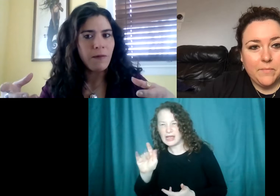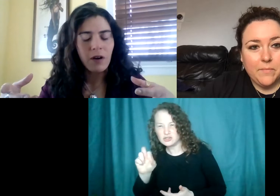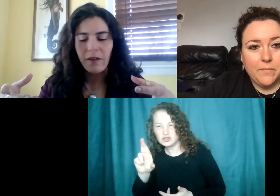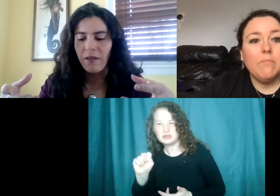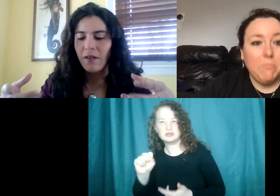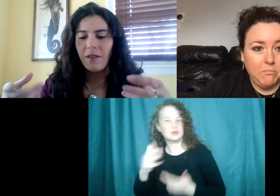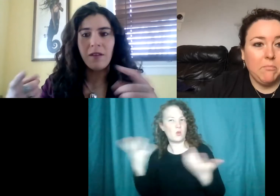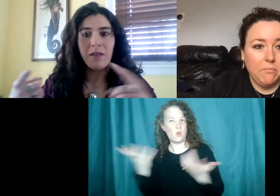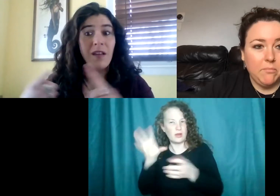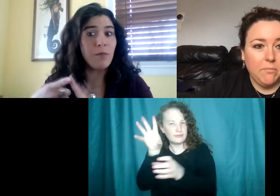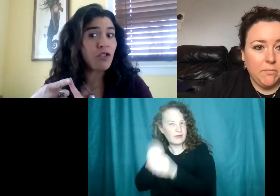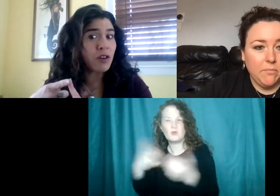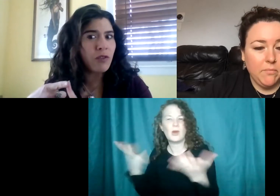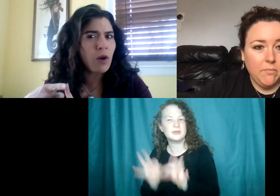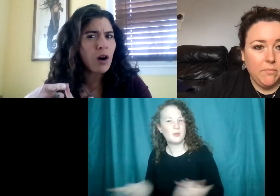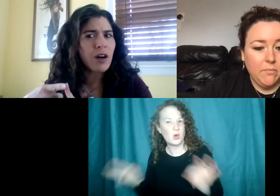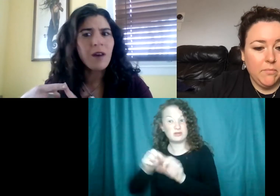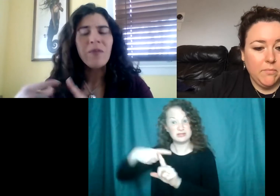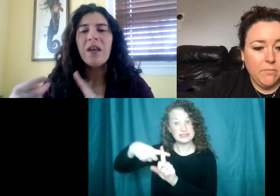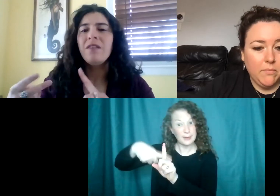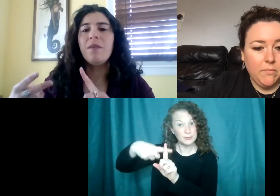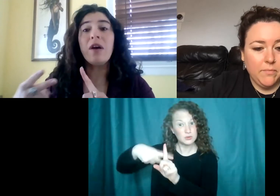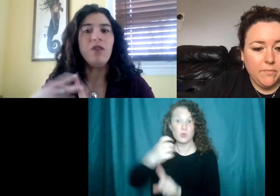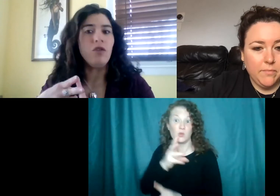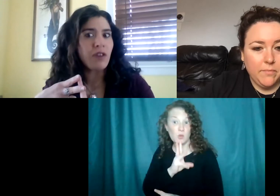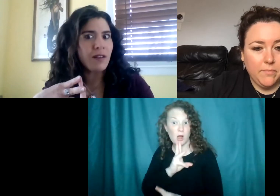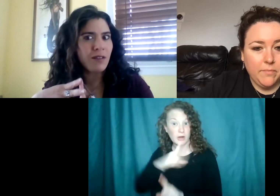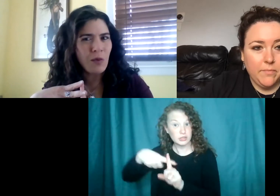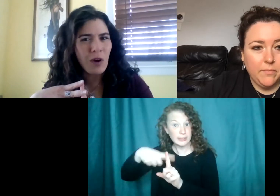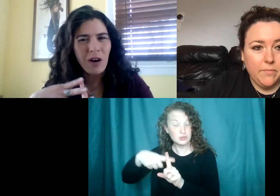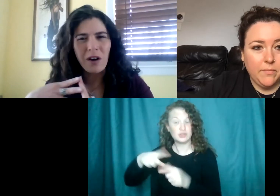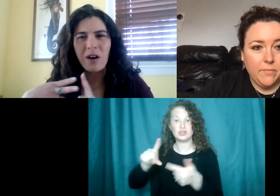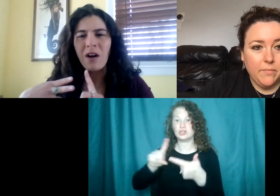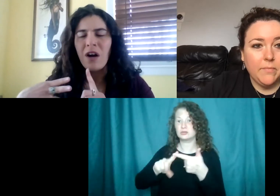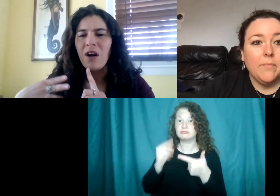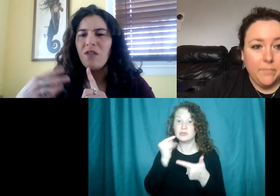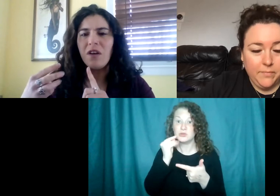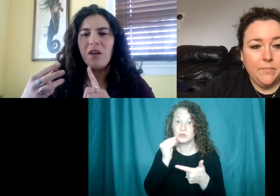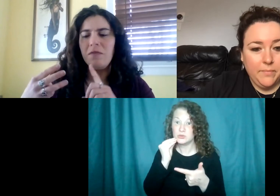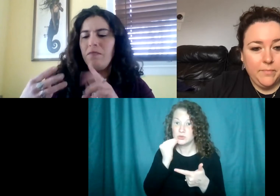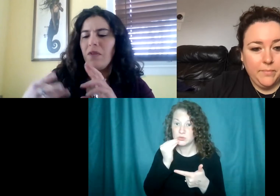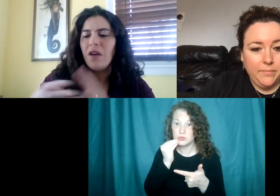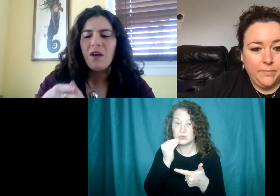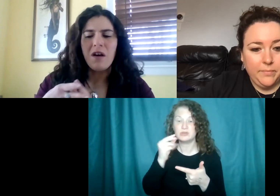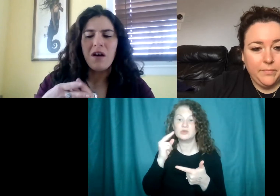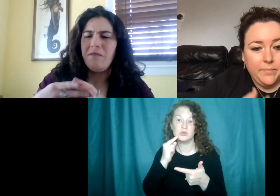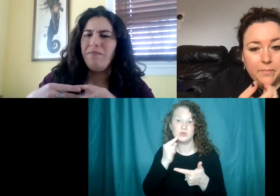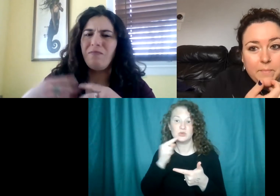kelp forest? Is it the temperature of the water, the amount of nutrients in the water, the